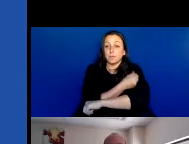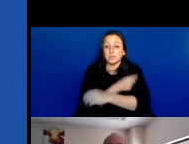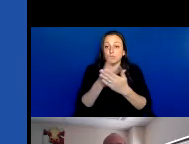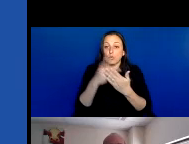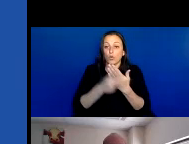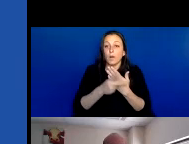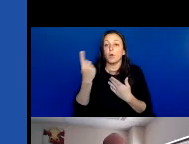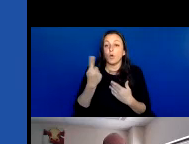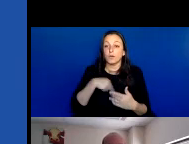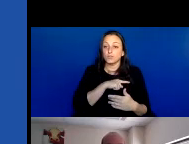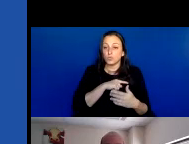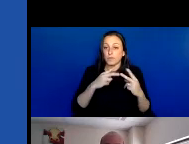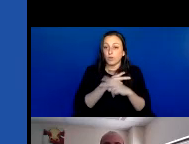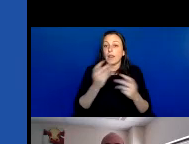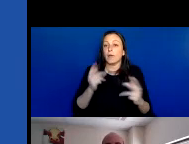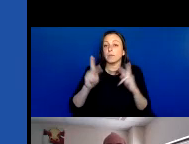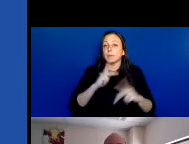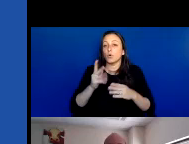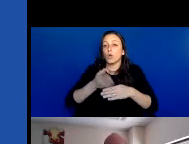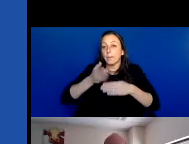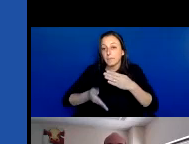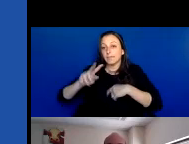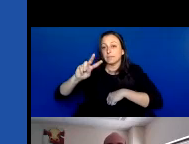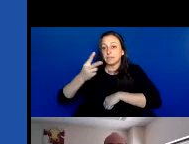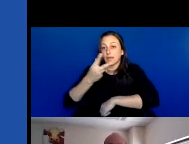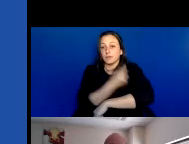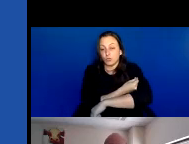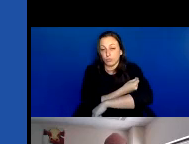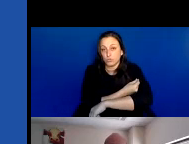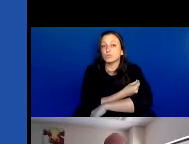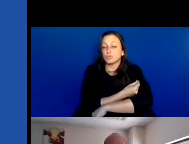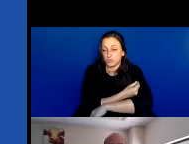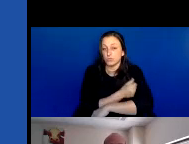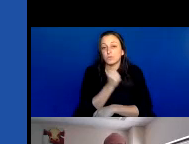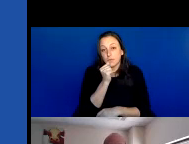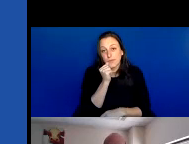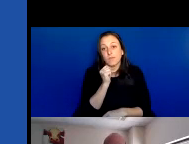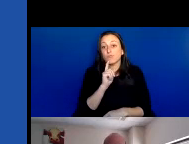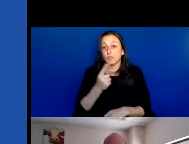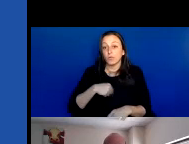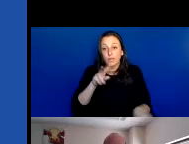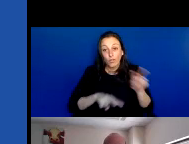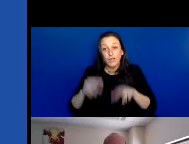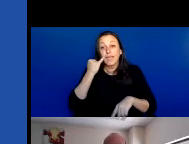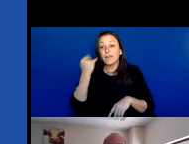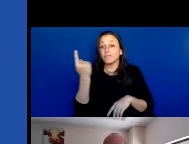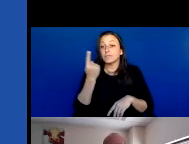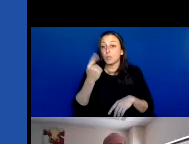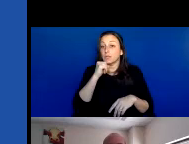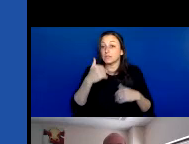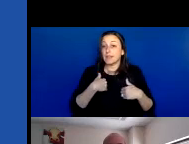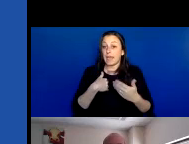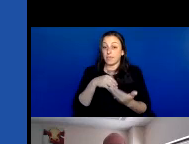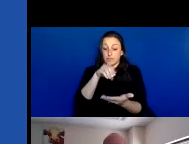how many people complete their second dose. And so we really look, and anybody who doesn't have a record of a